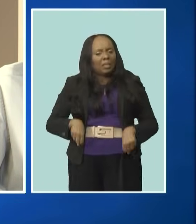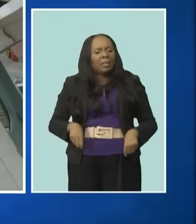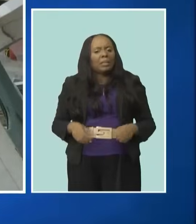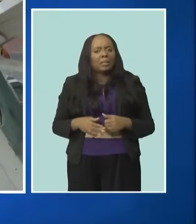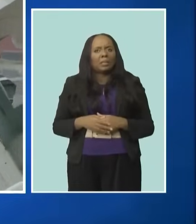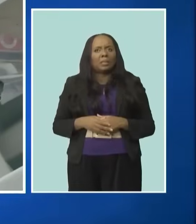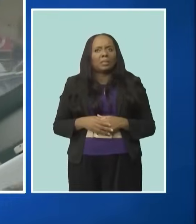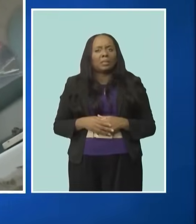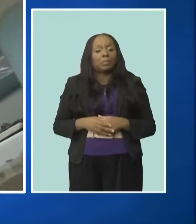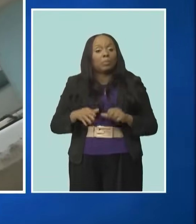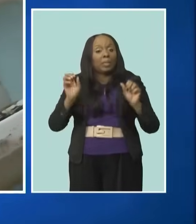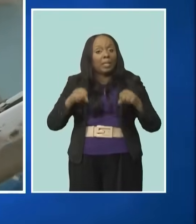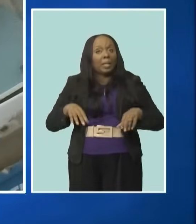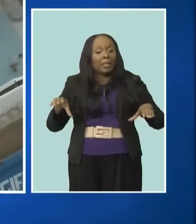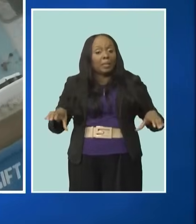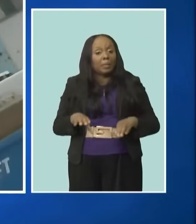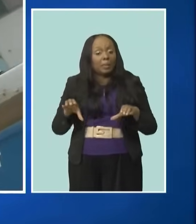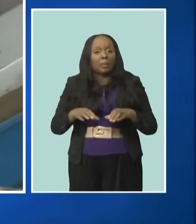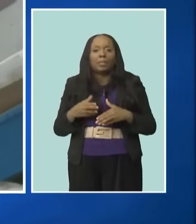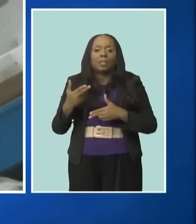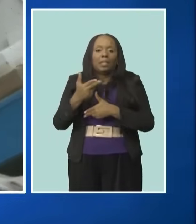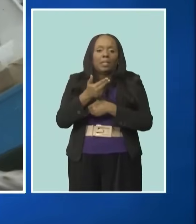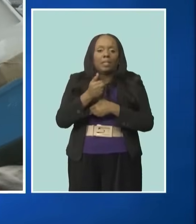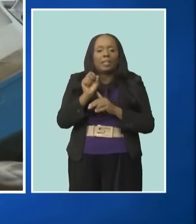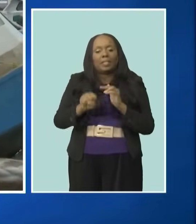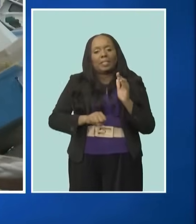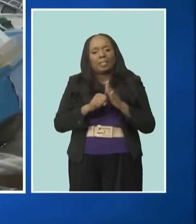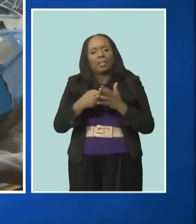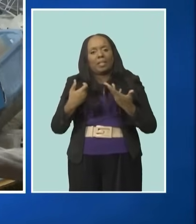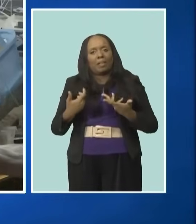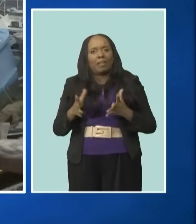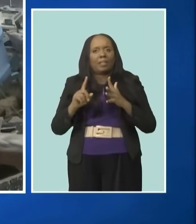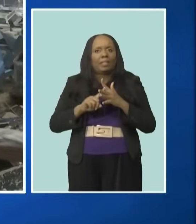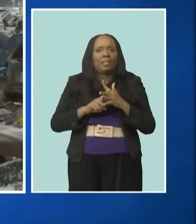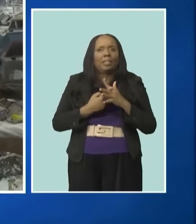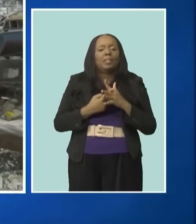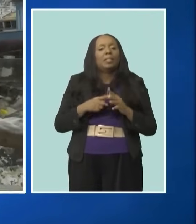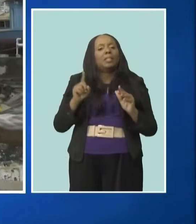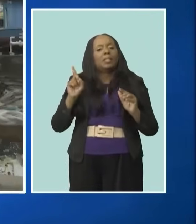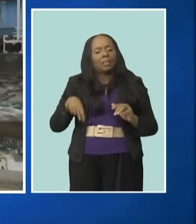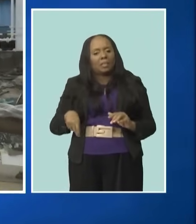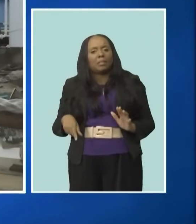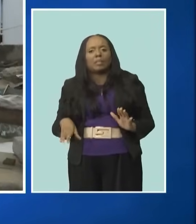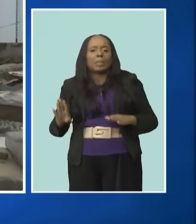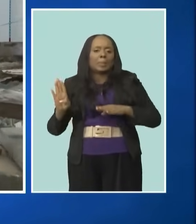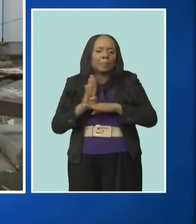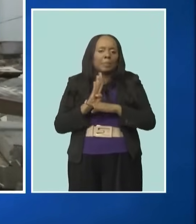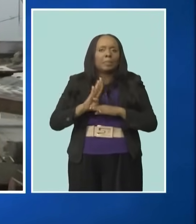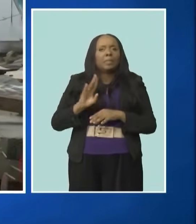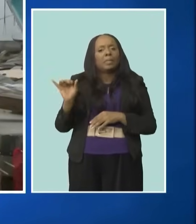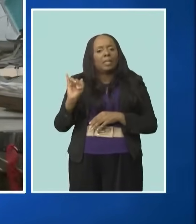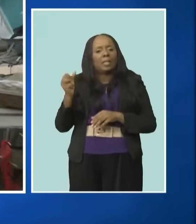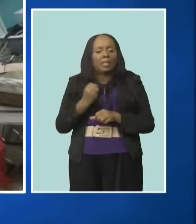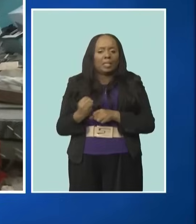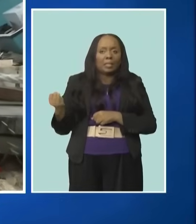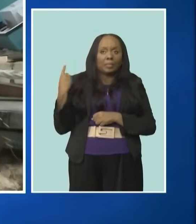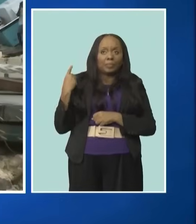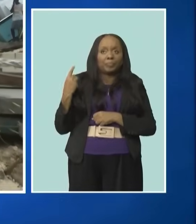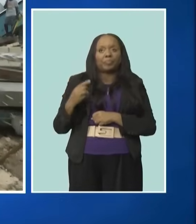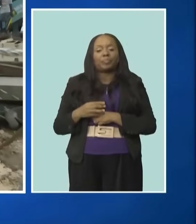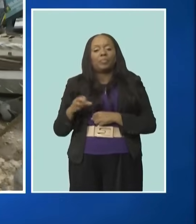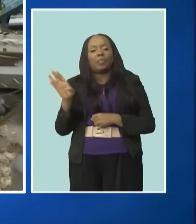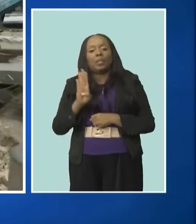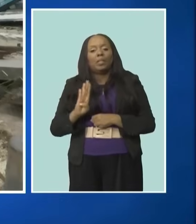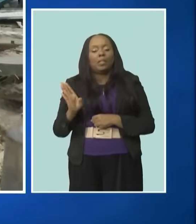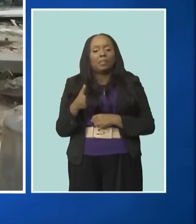With this year's Atlantic hurricane season underway and predicted to be as active as 2024, the Barbados Fisheries Division